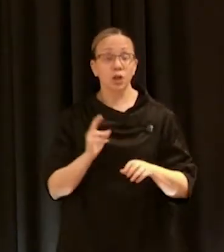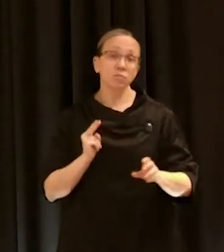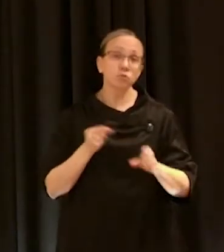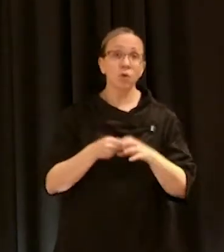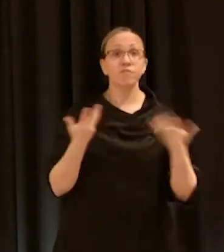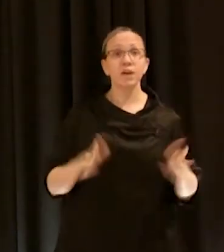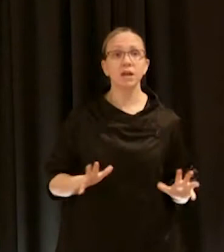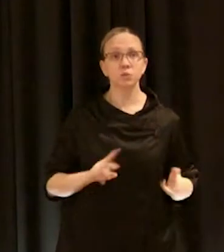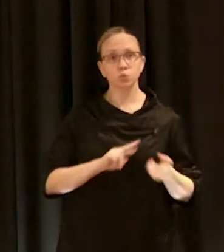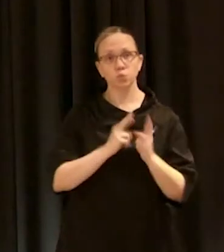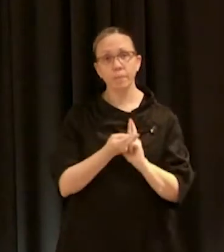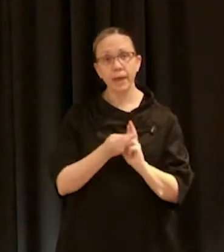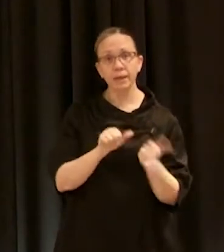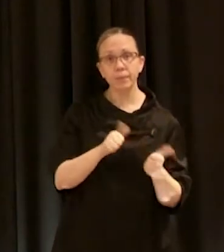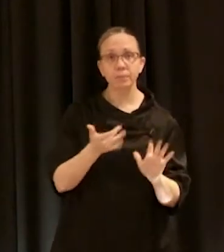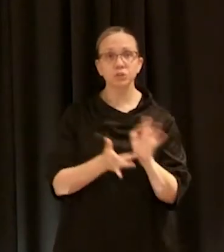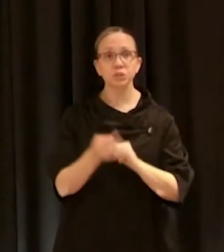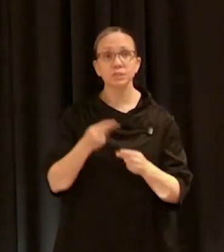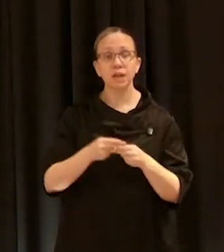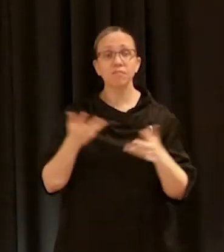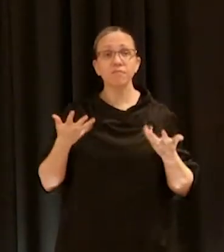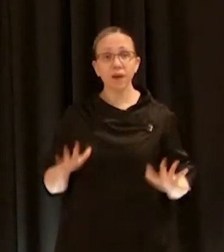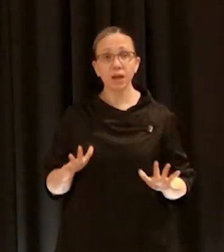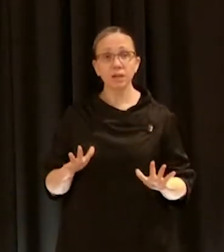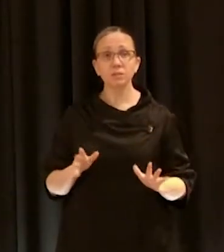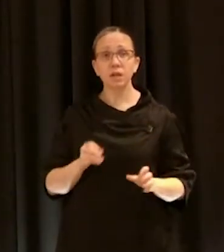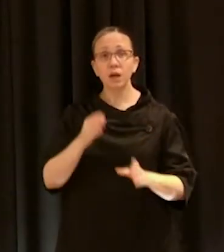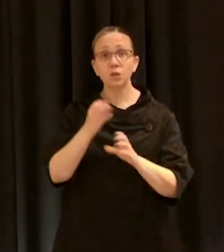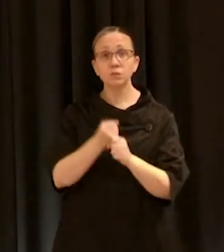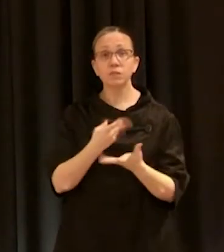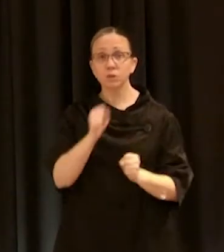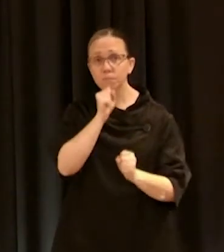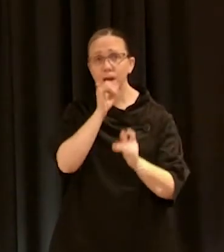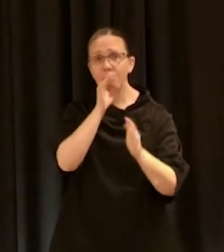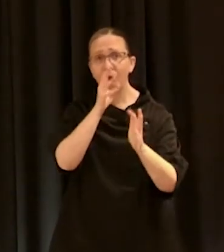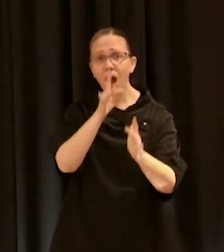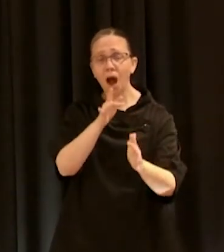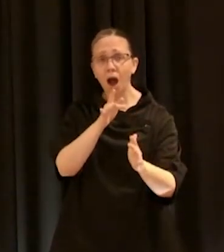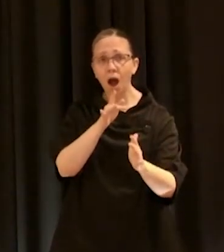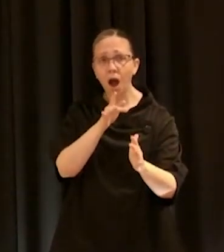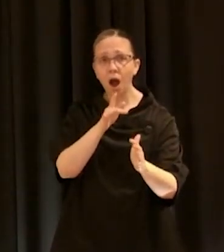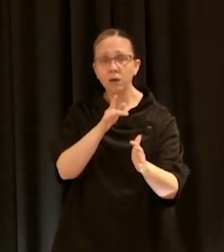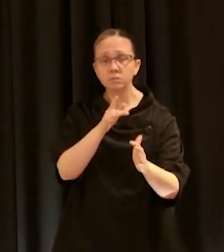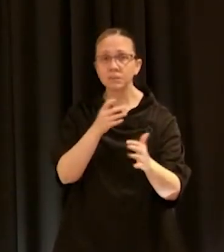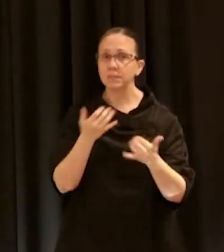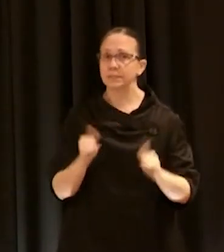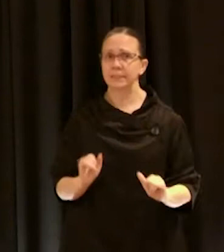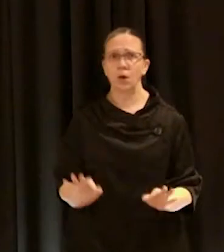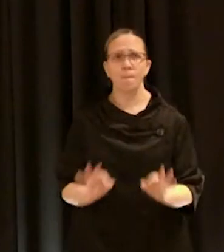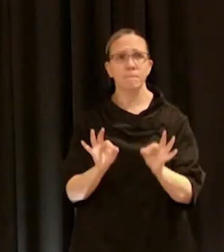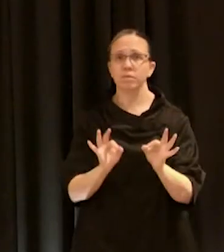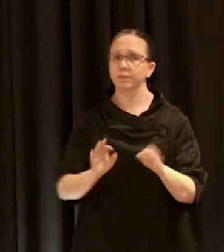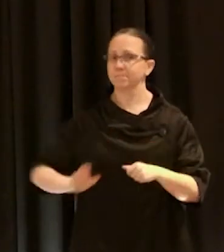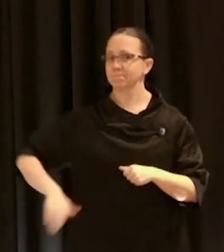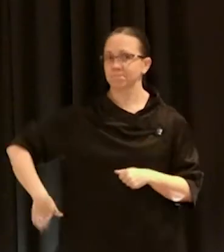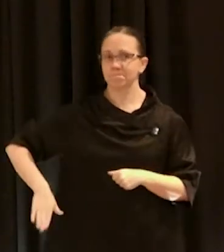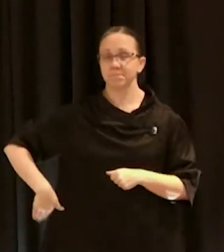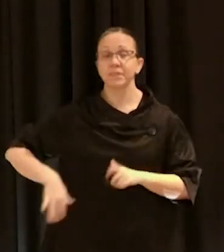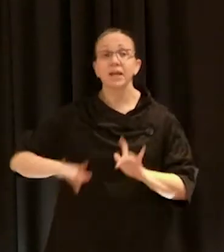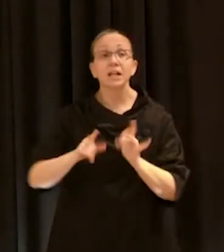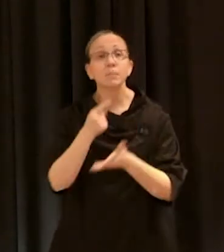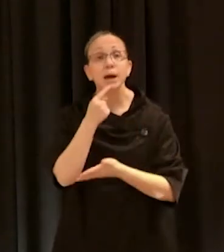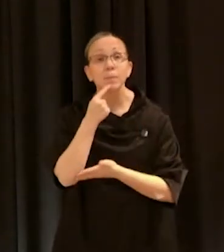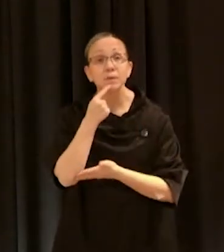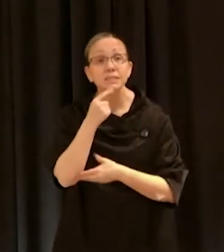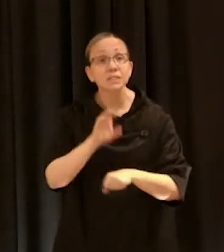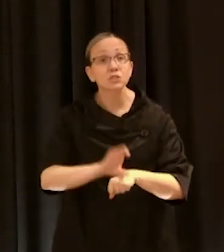church, after you repented, after you got baptized in Jesus' name, after you spoke in tongues, we still weren't perfect people. The Bible